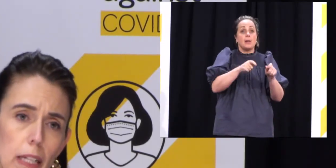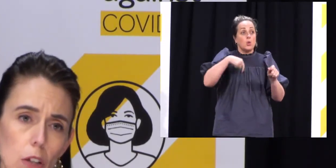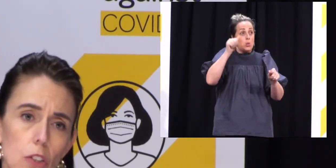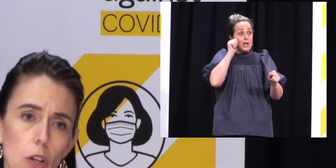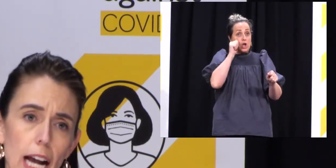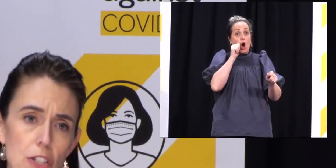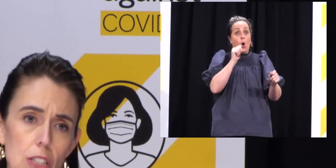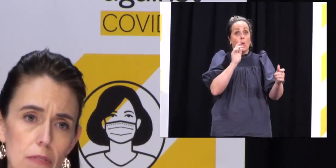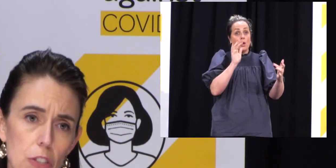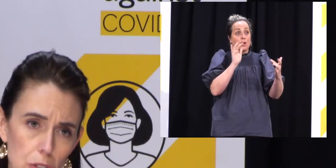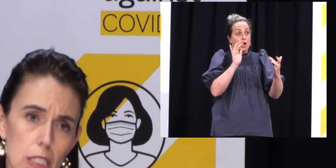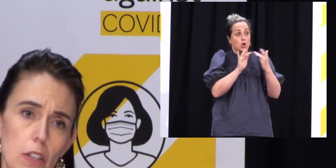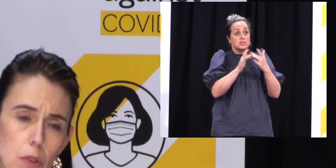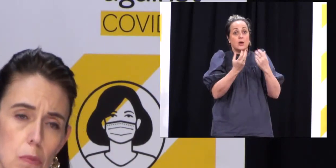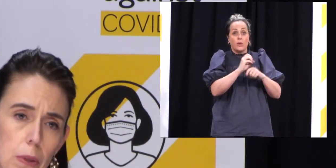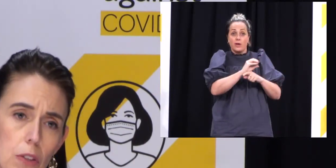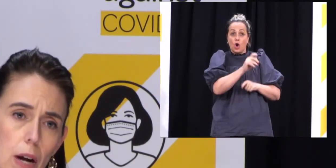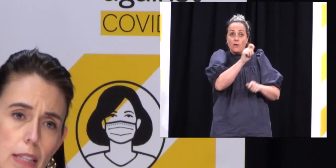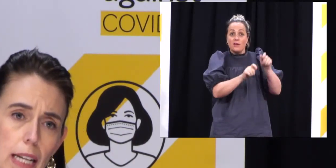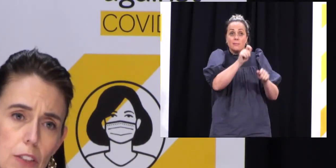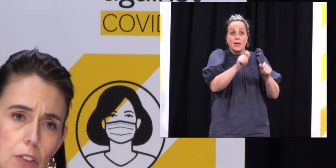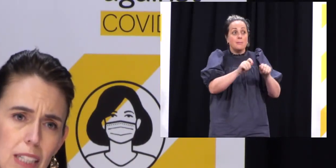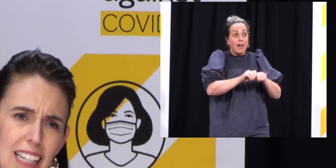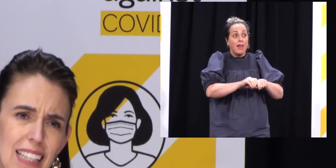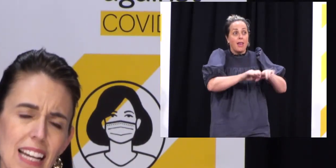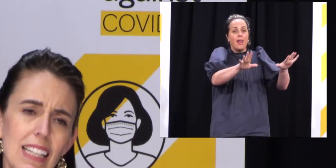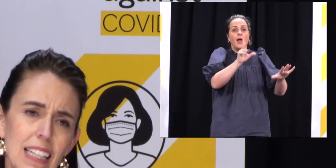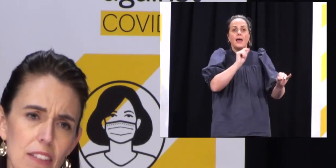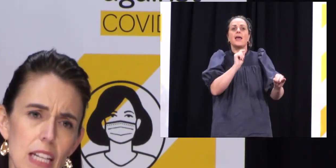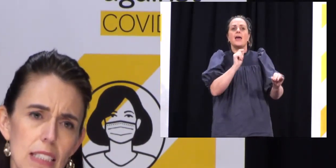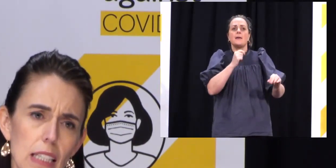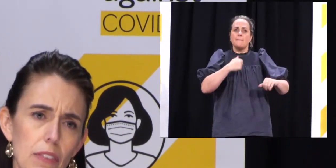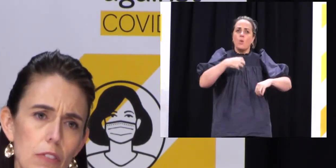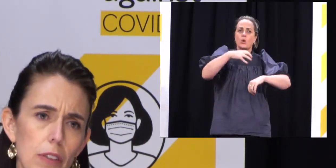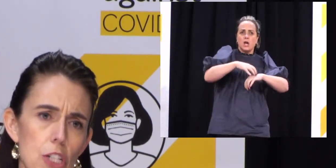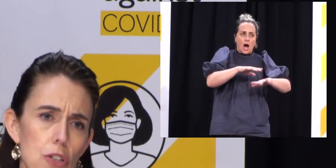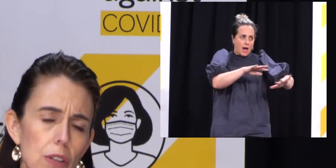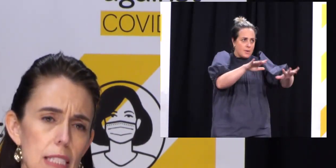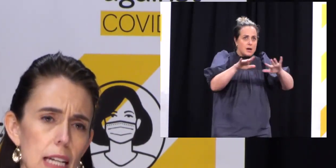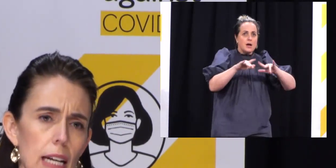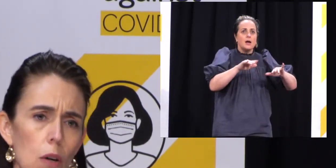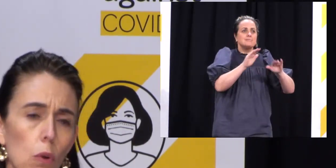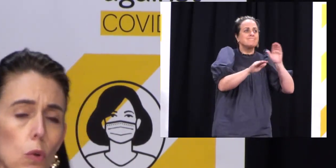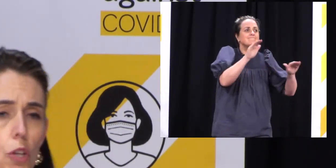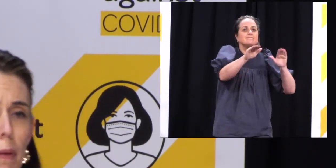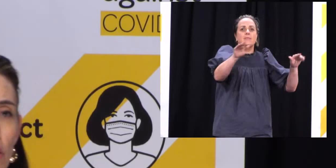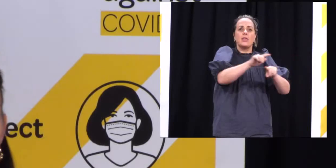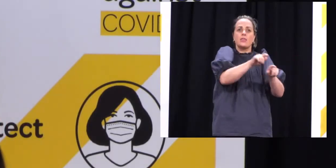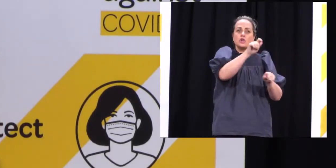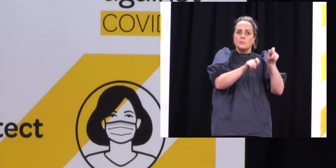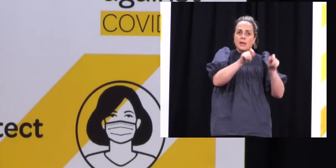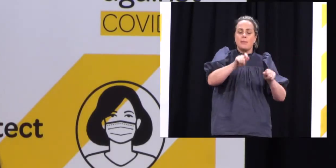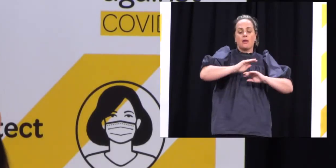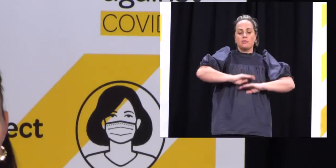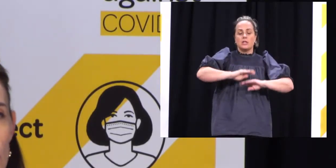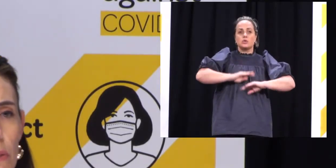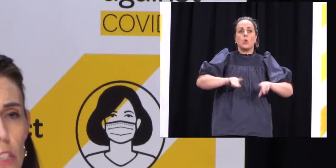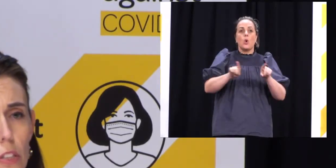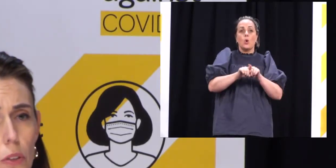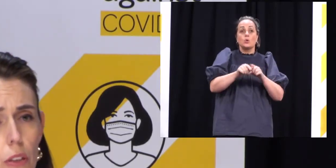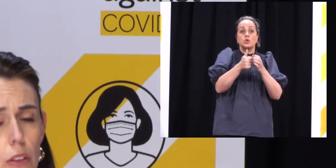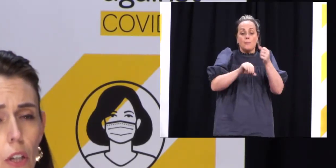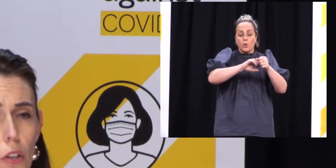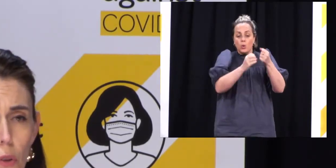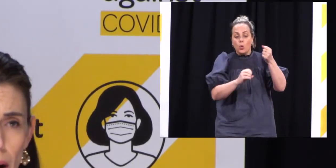who have been at those locations of interest and who are spread throughout the country. And that gives us a level of reassurance. We'll also be looking at wastewater results,